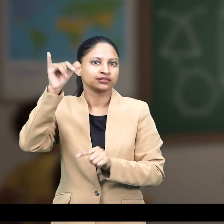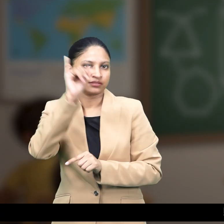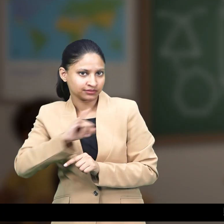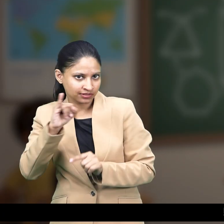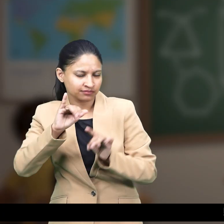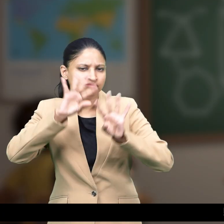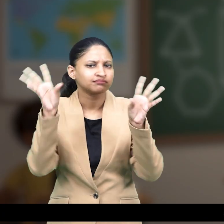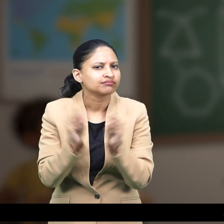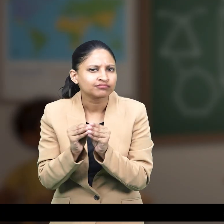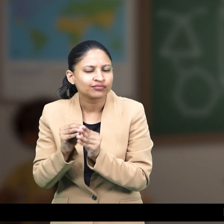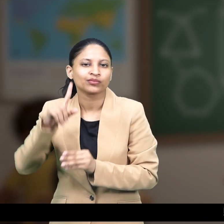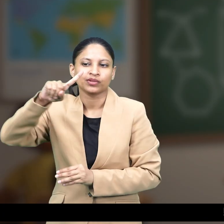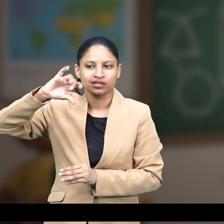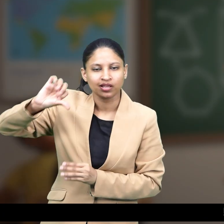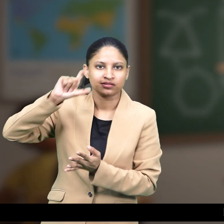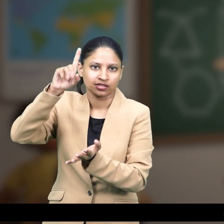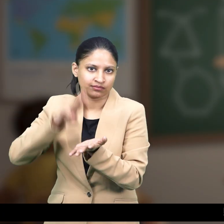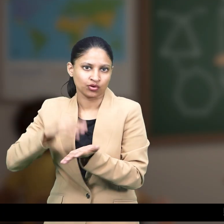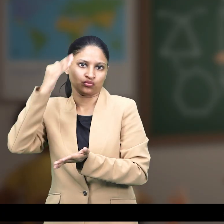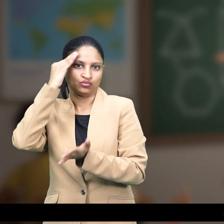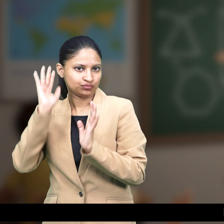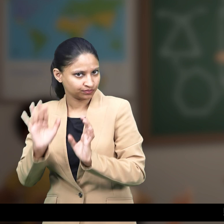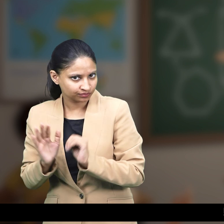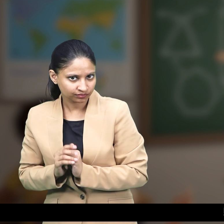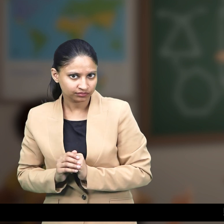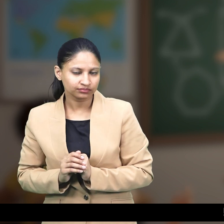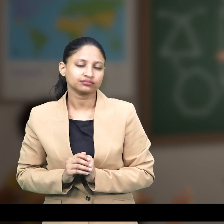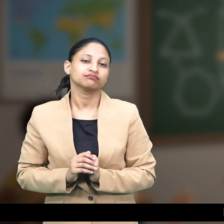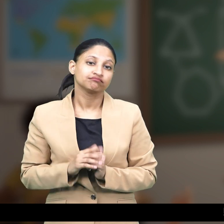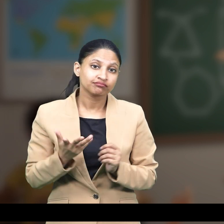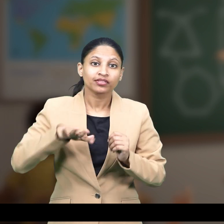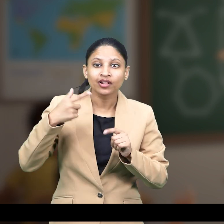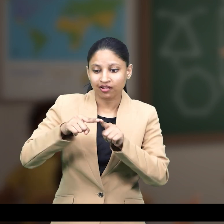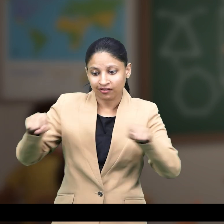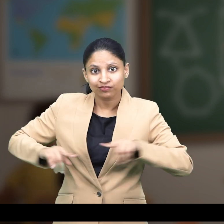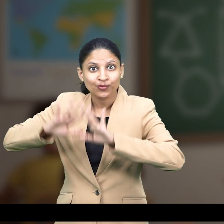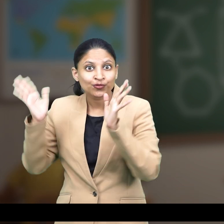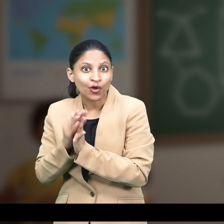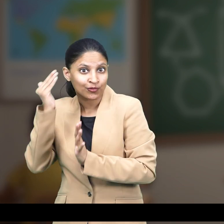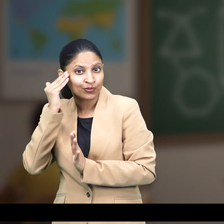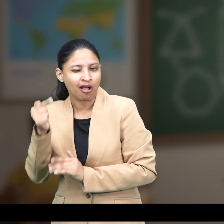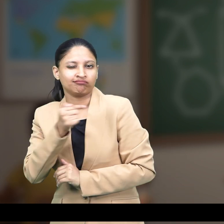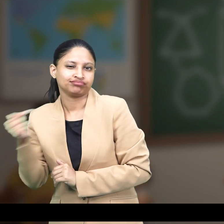plus 6 is equal to 19 centimeters. Step 2.